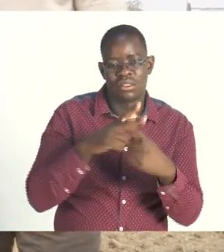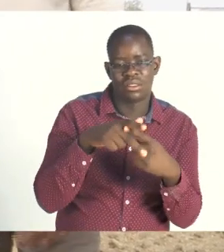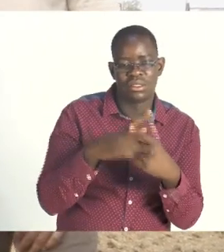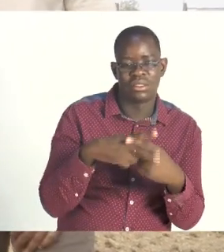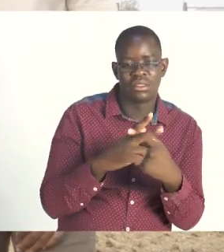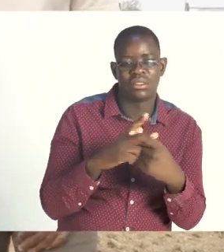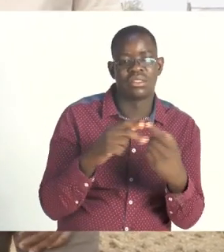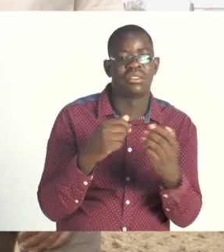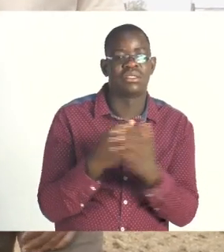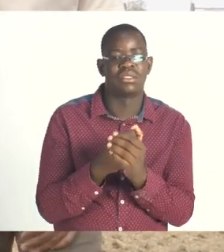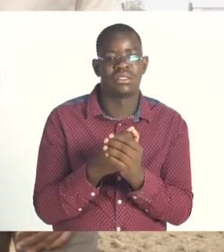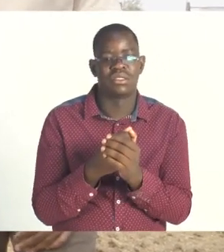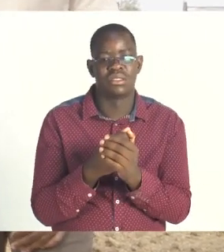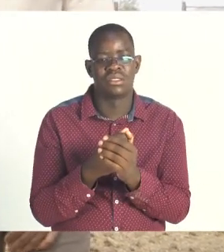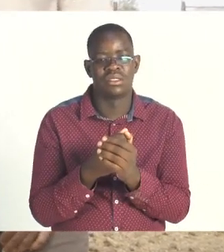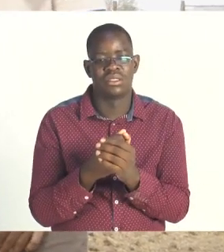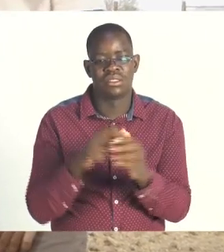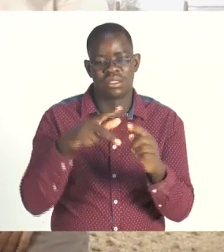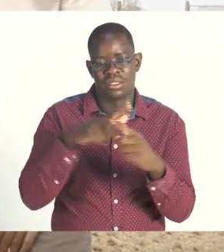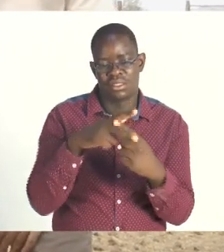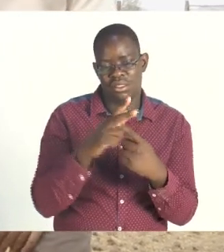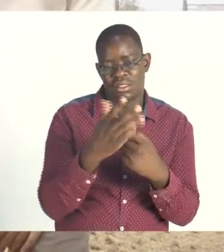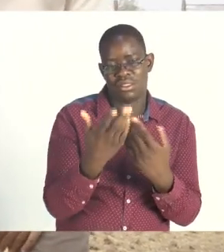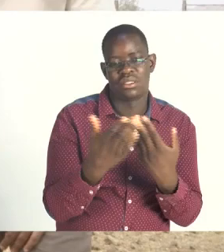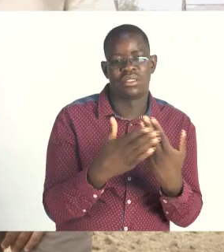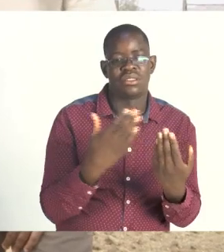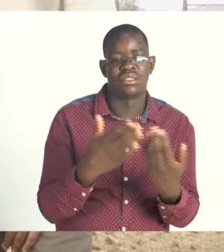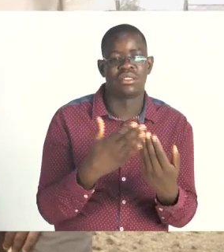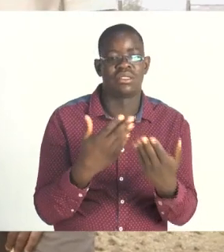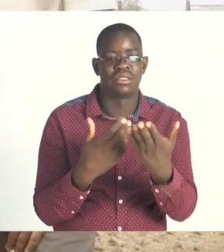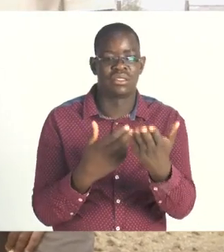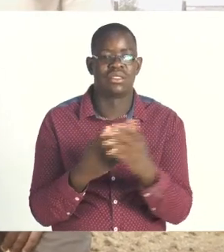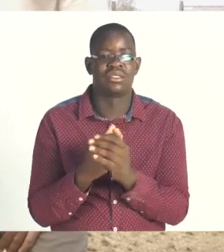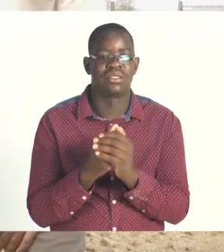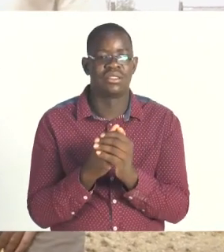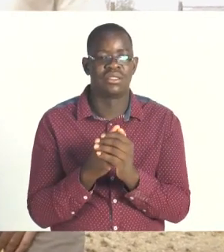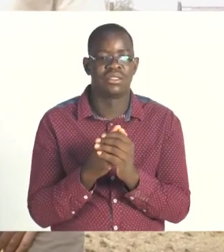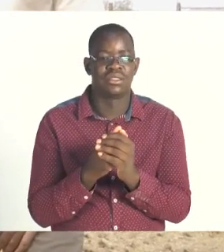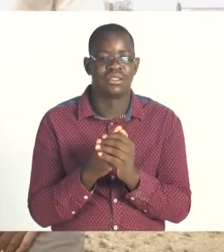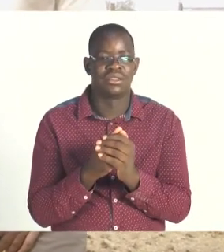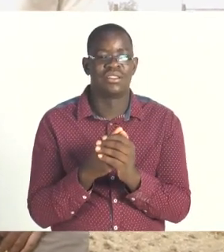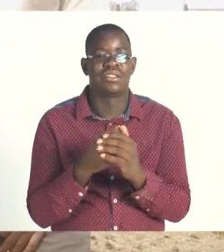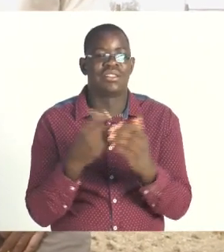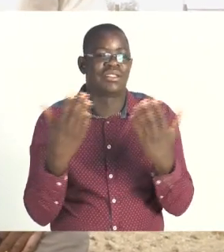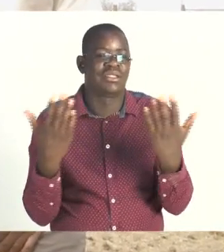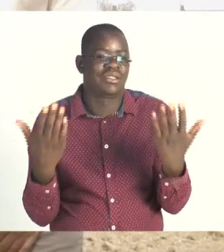I am capable of doing it. Woo!